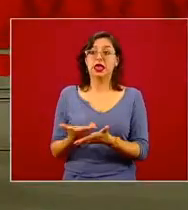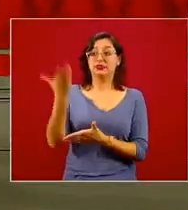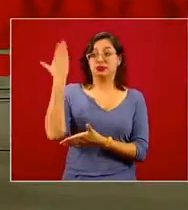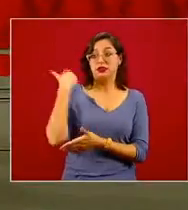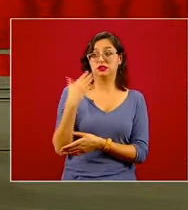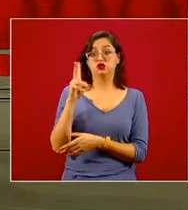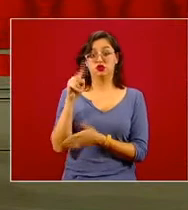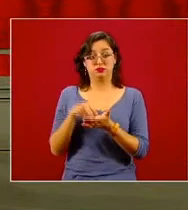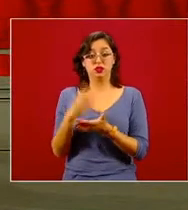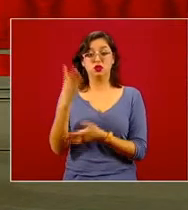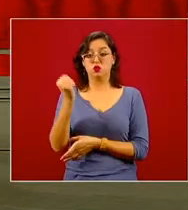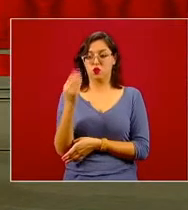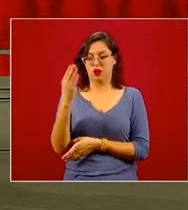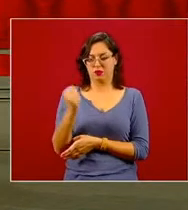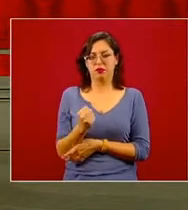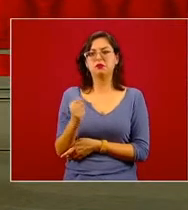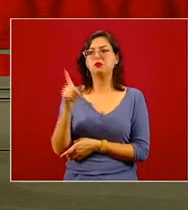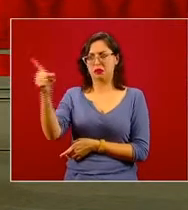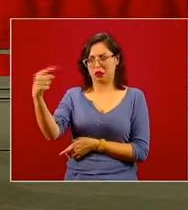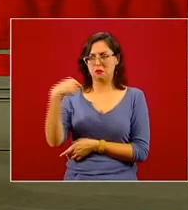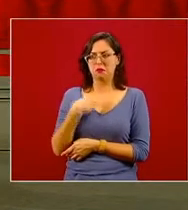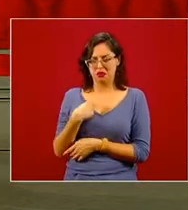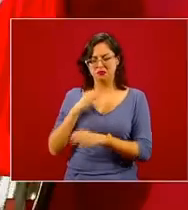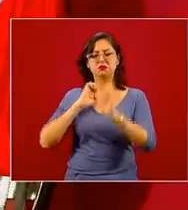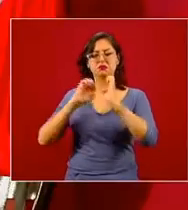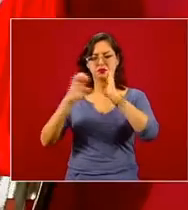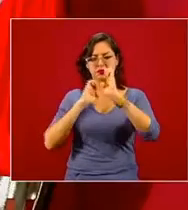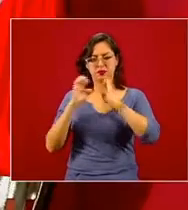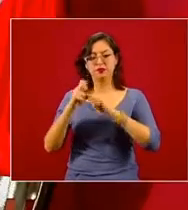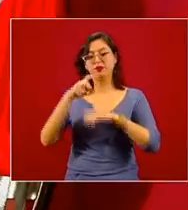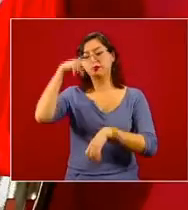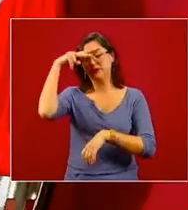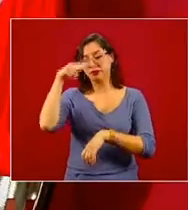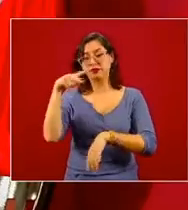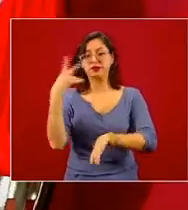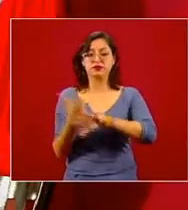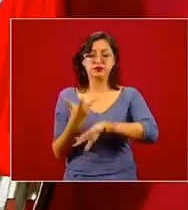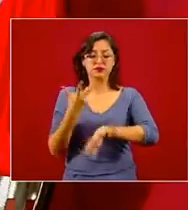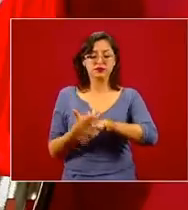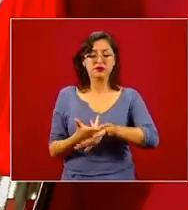that are members. I was interviewed at one of these